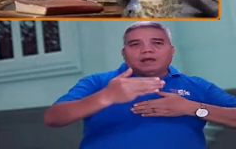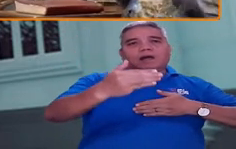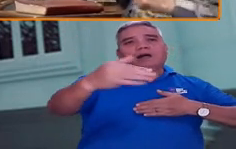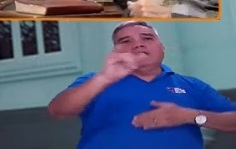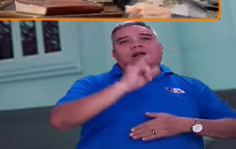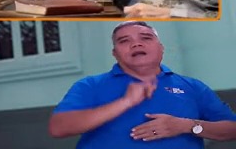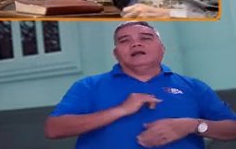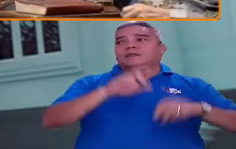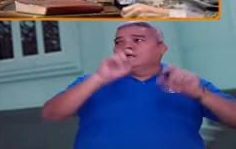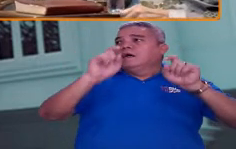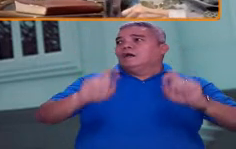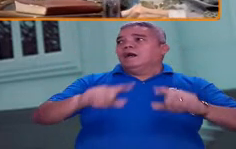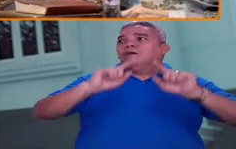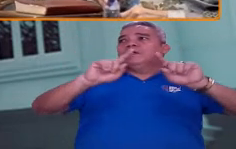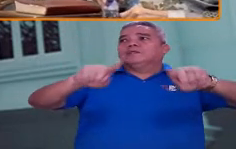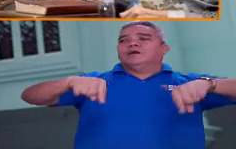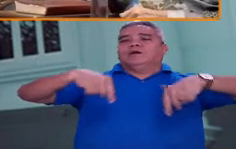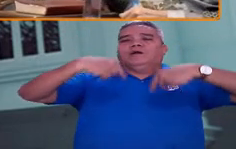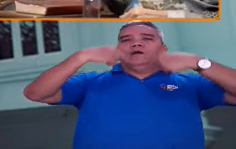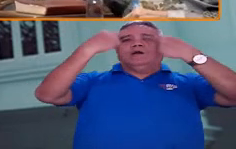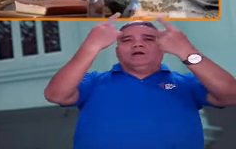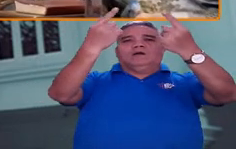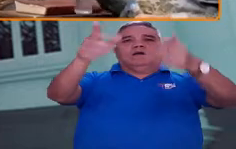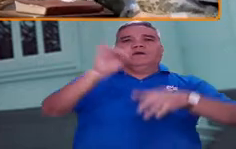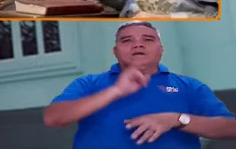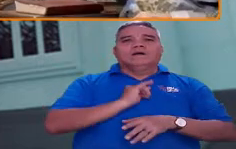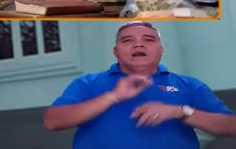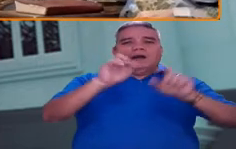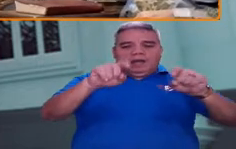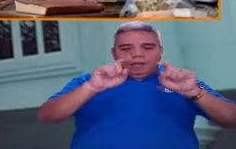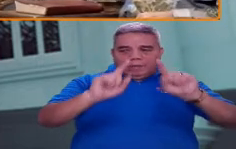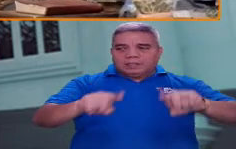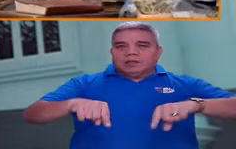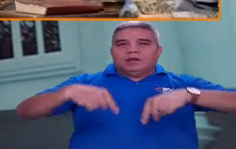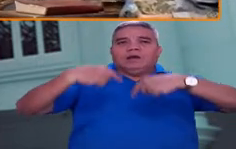regions beyond, I must go.